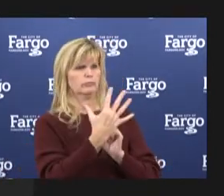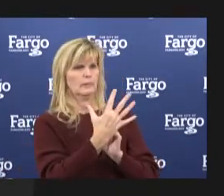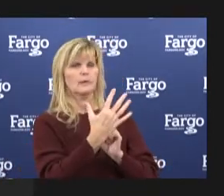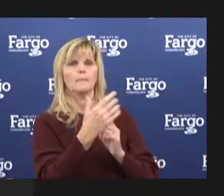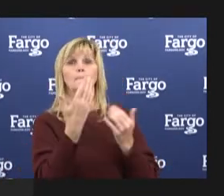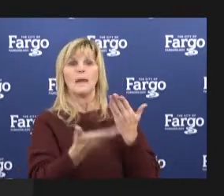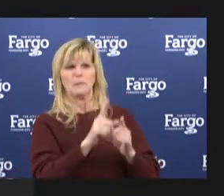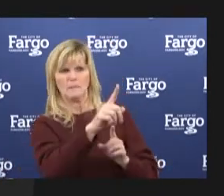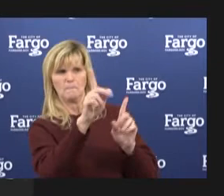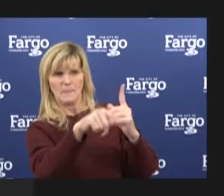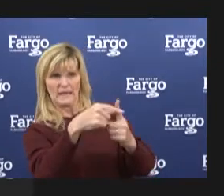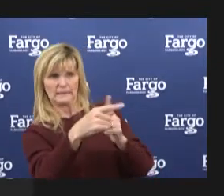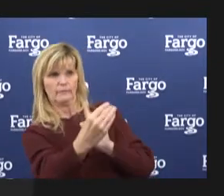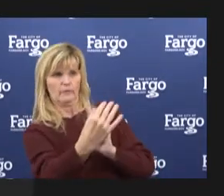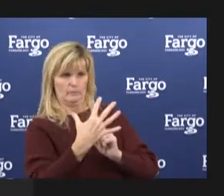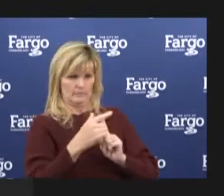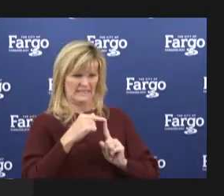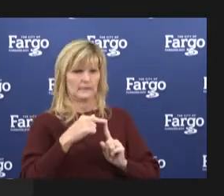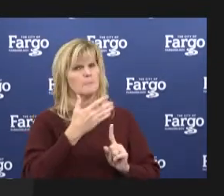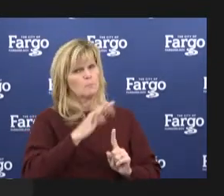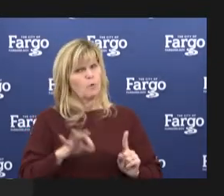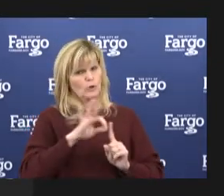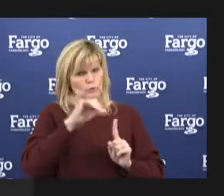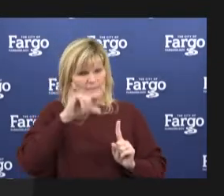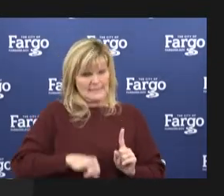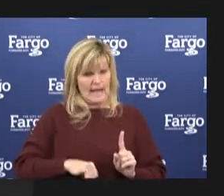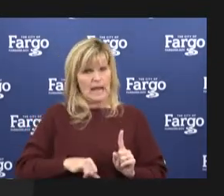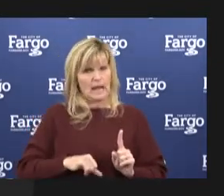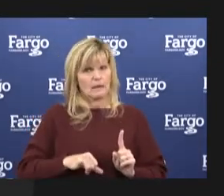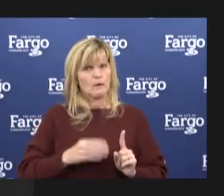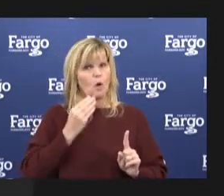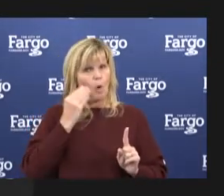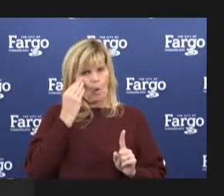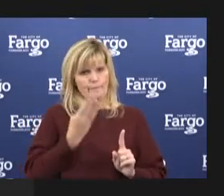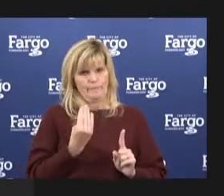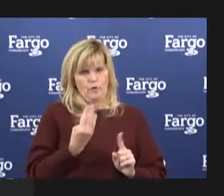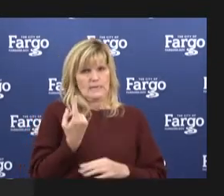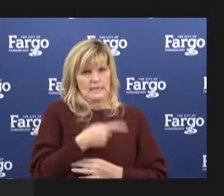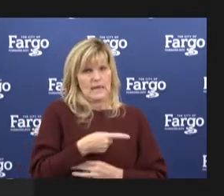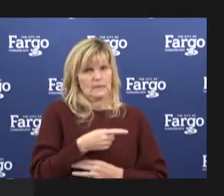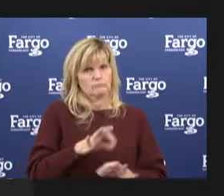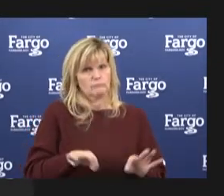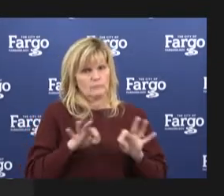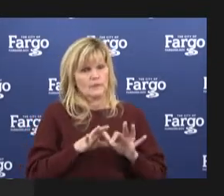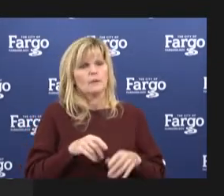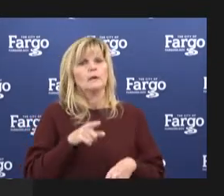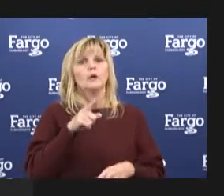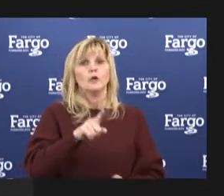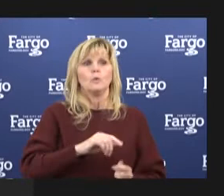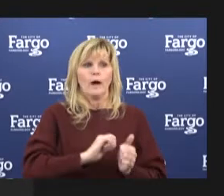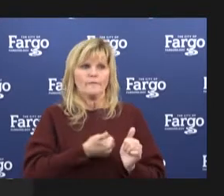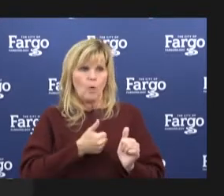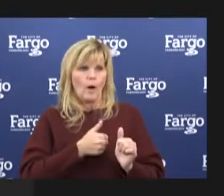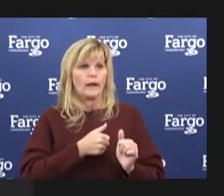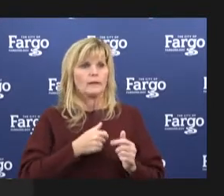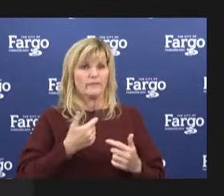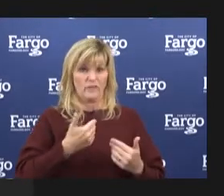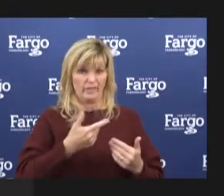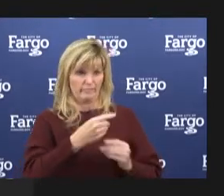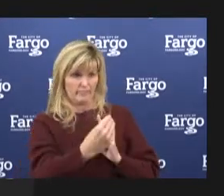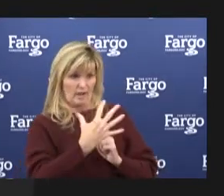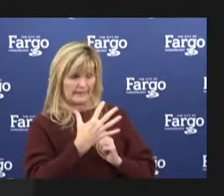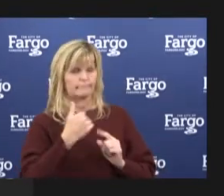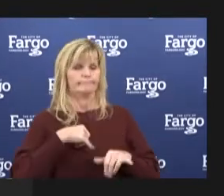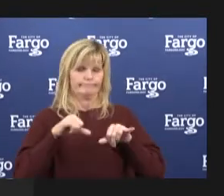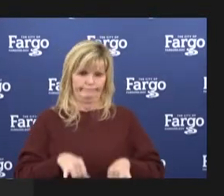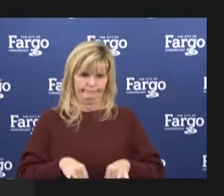case, that you do stay home for 14 days from that last date of exposure. You do avoid going to those congregate settings. You do